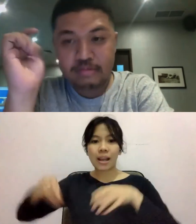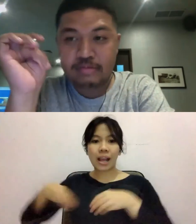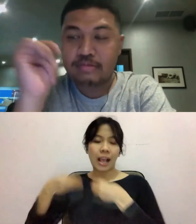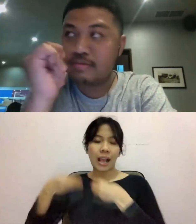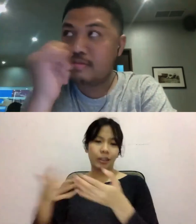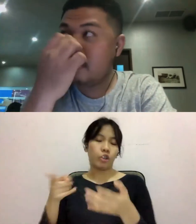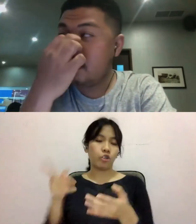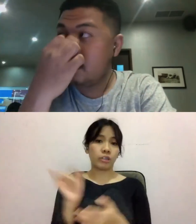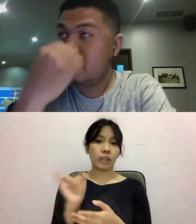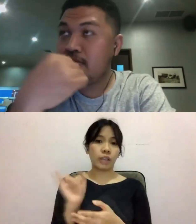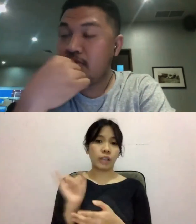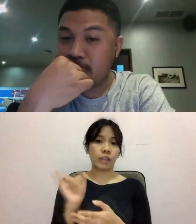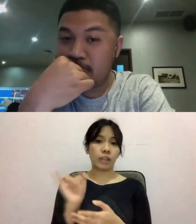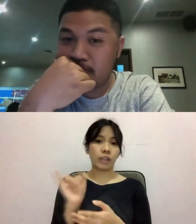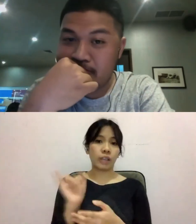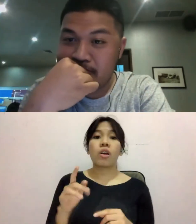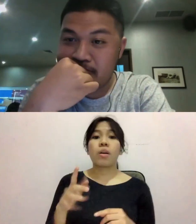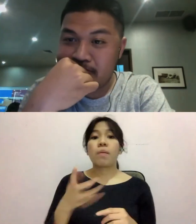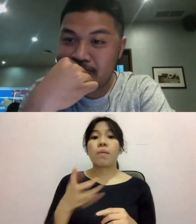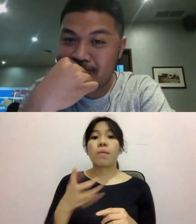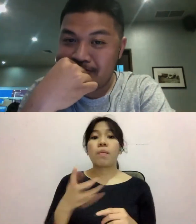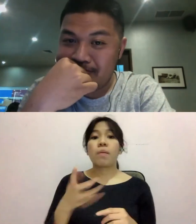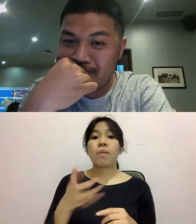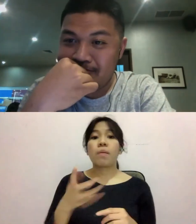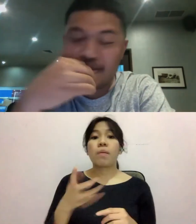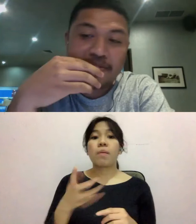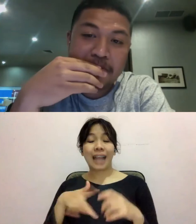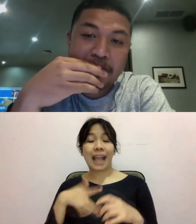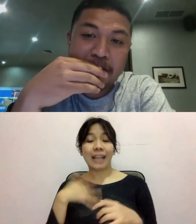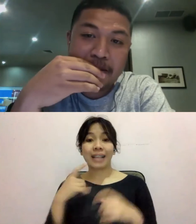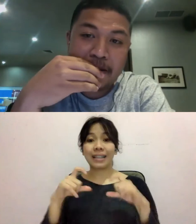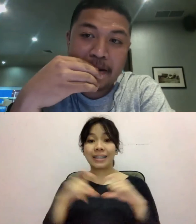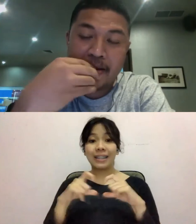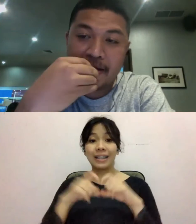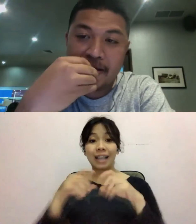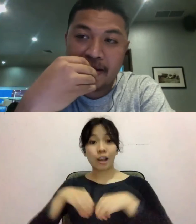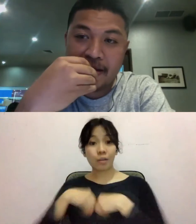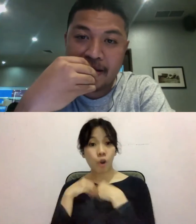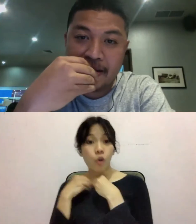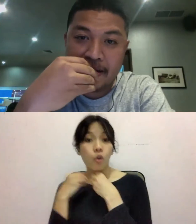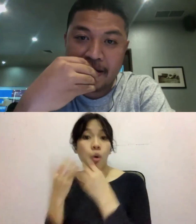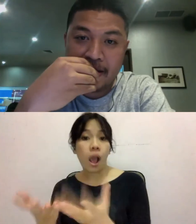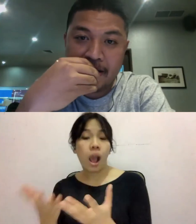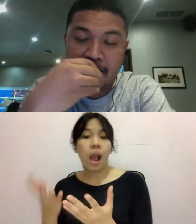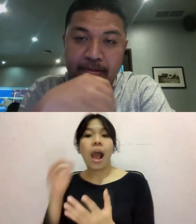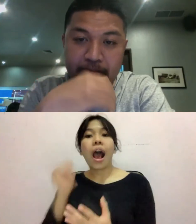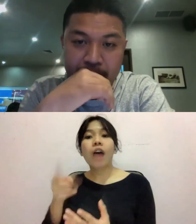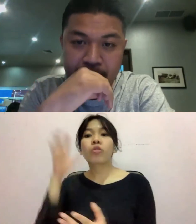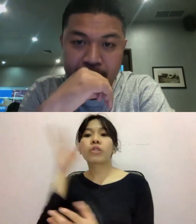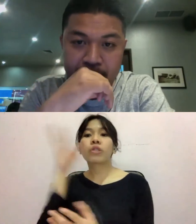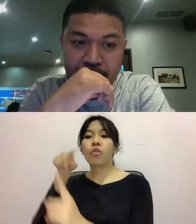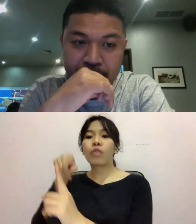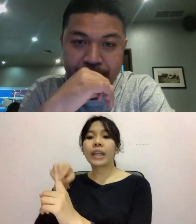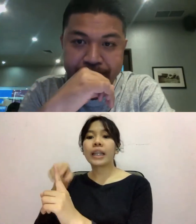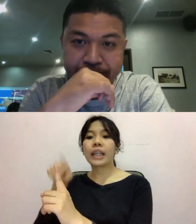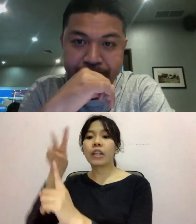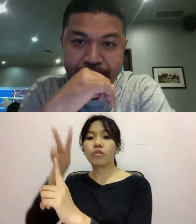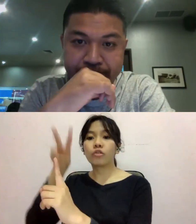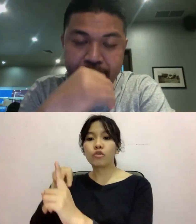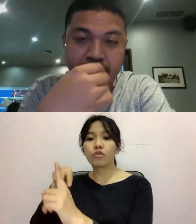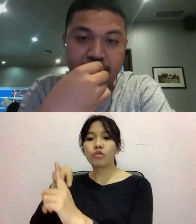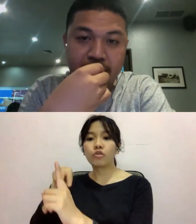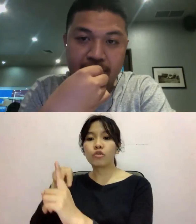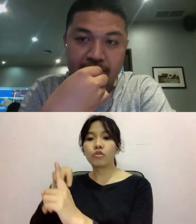be different to a lot of people, but it is important to know your partner's or your friend's love language in